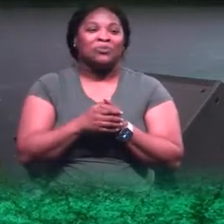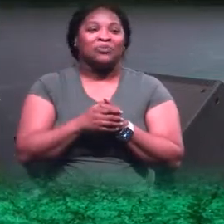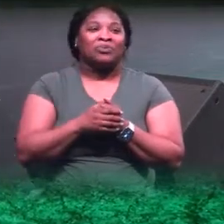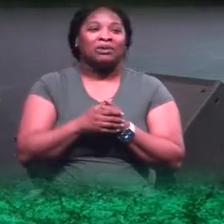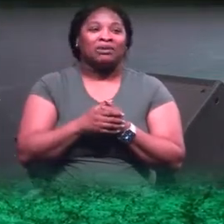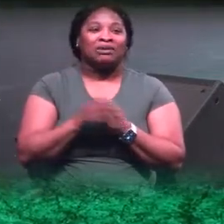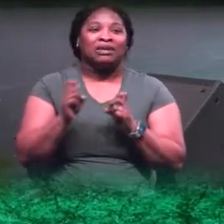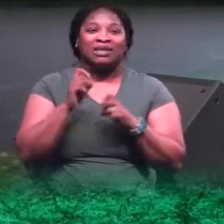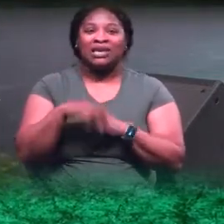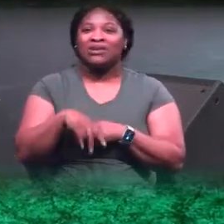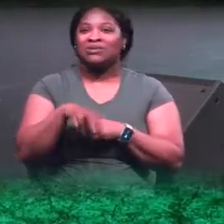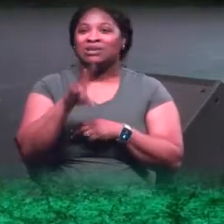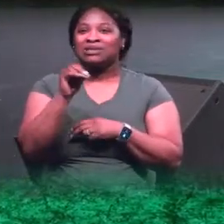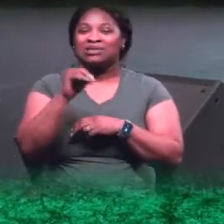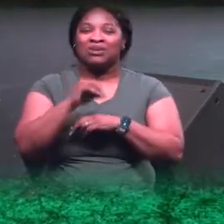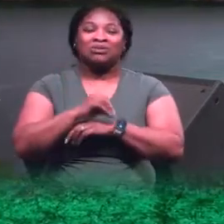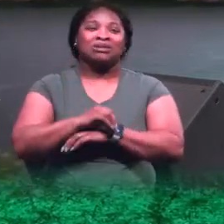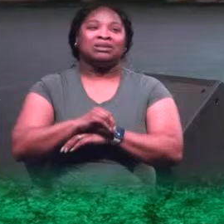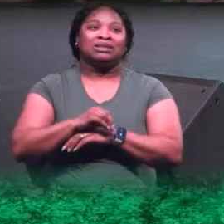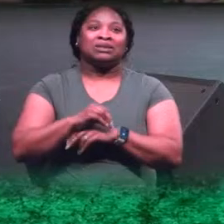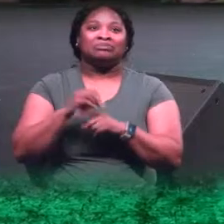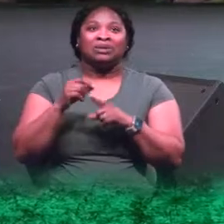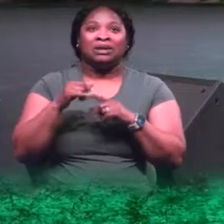us a 70-degree sunrise.